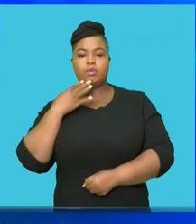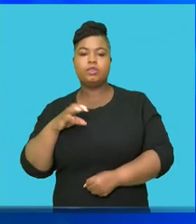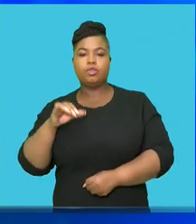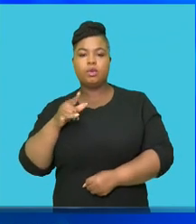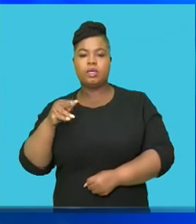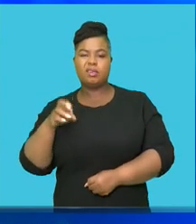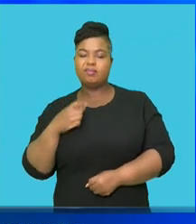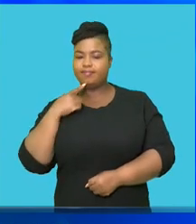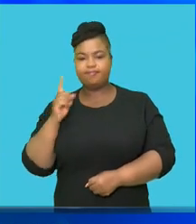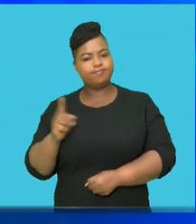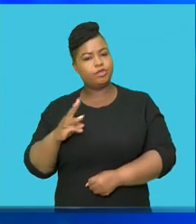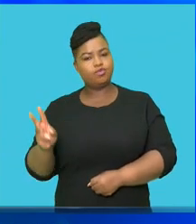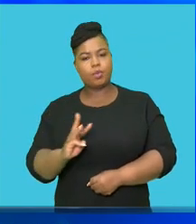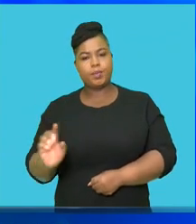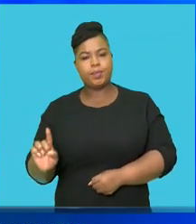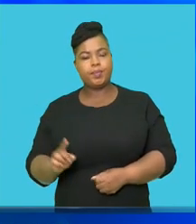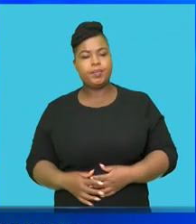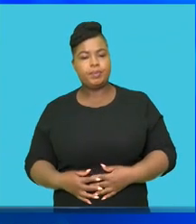chilwa na ustaigili esesefro